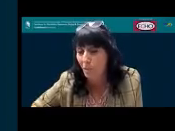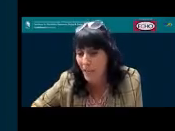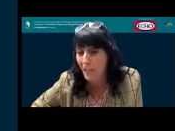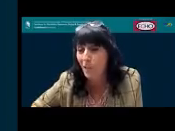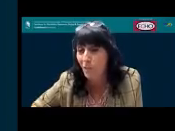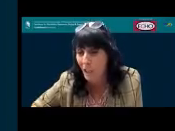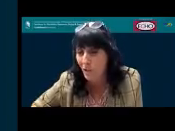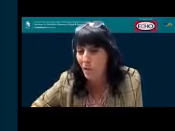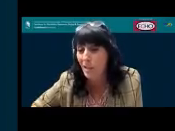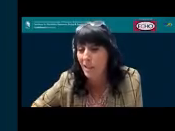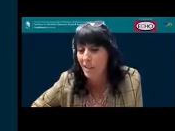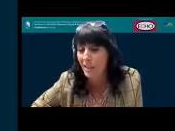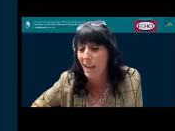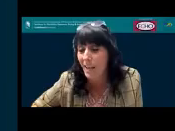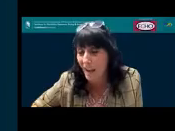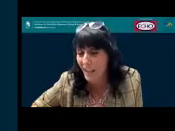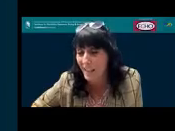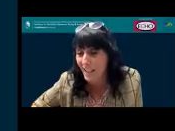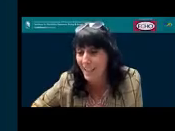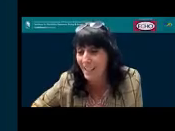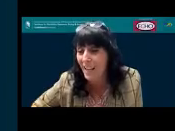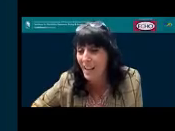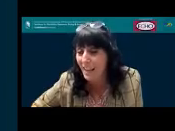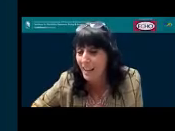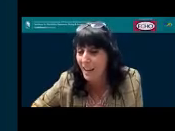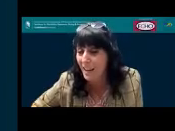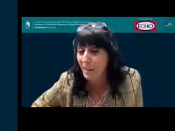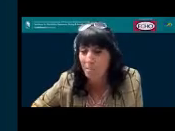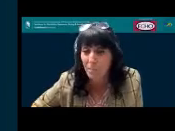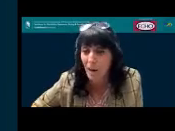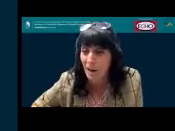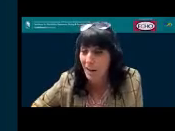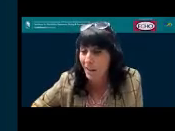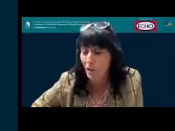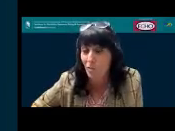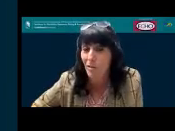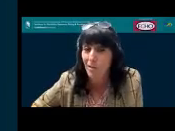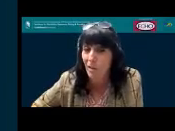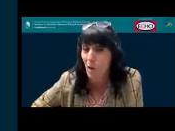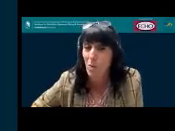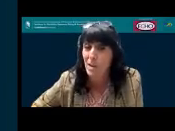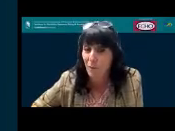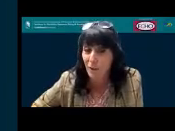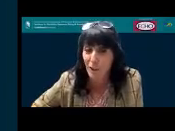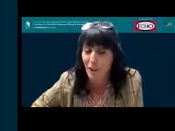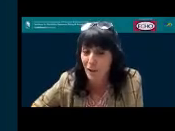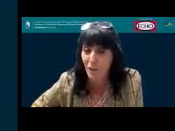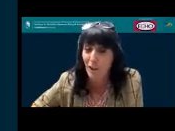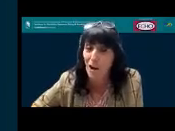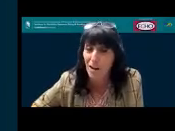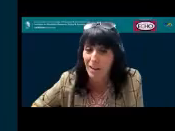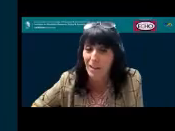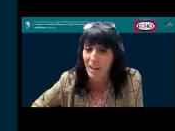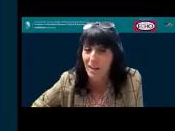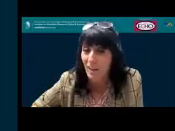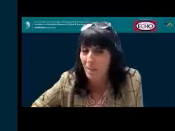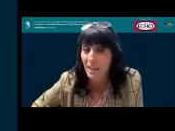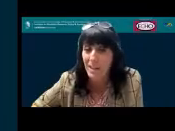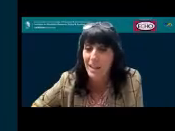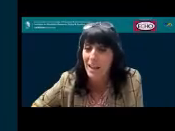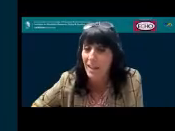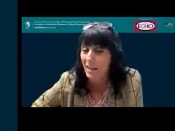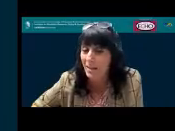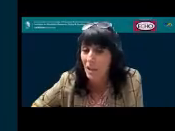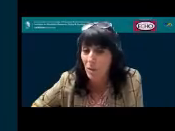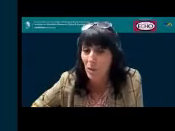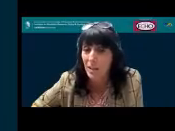some great resources and ideas that are wonderful to use for all of the